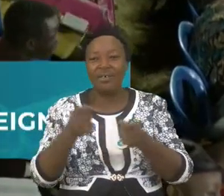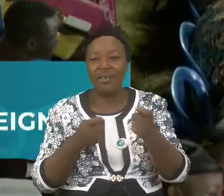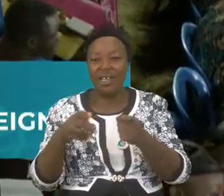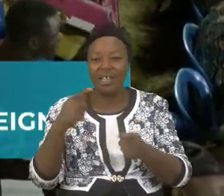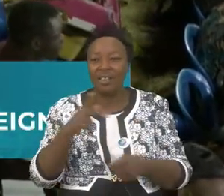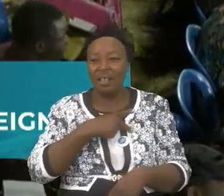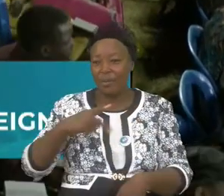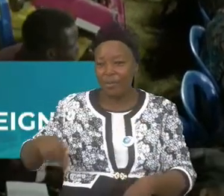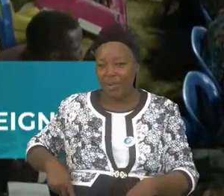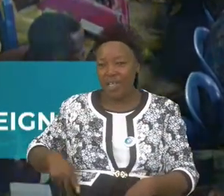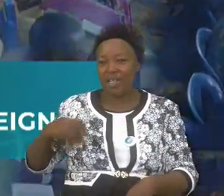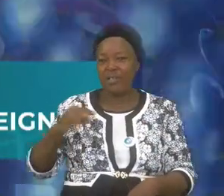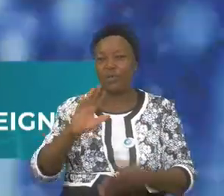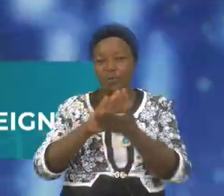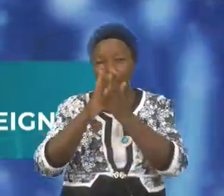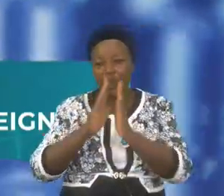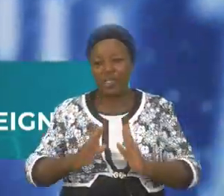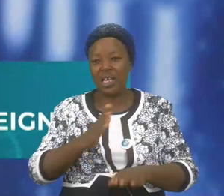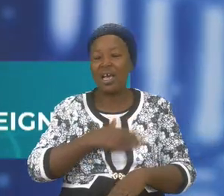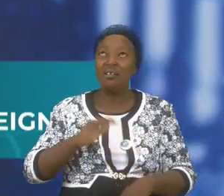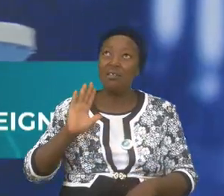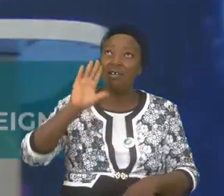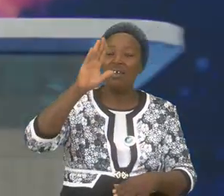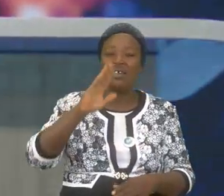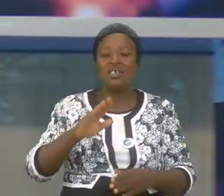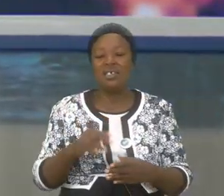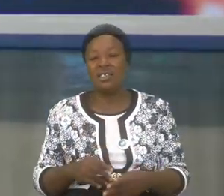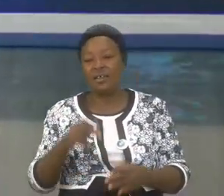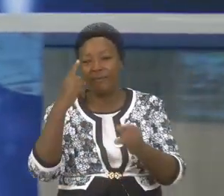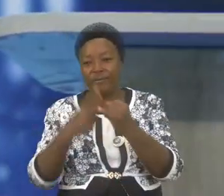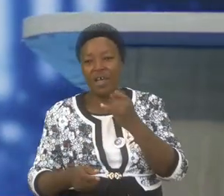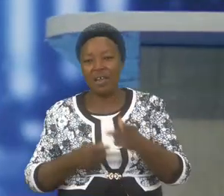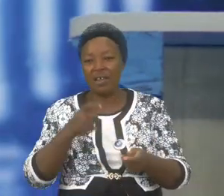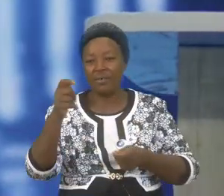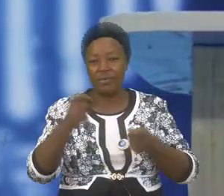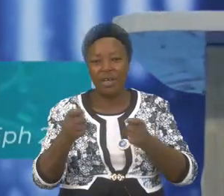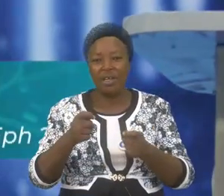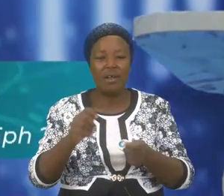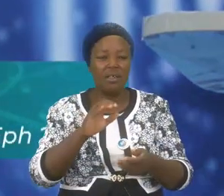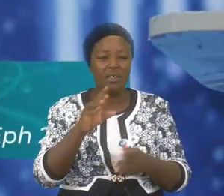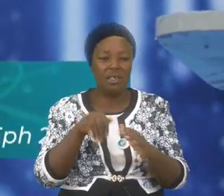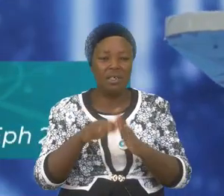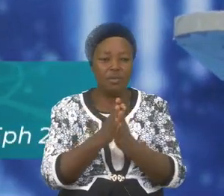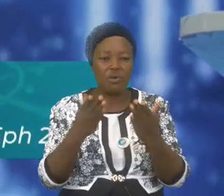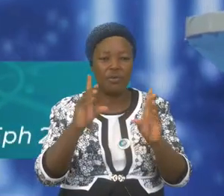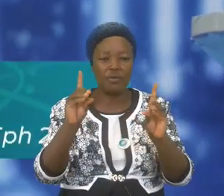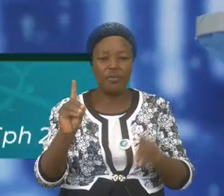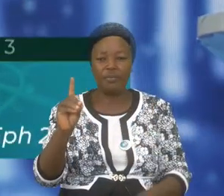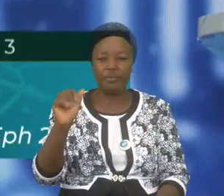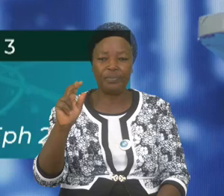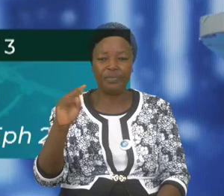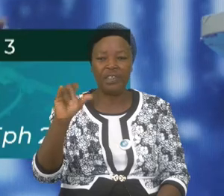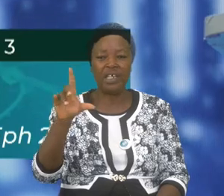look at Daniel chapter 2. I'm reading from verse 34. Daniel revealed the